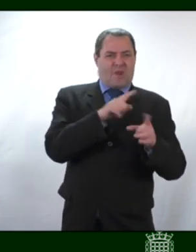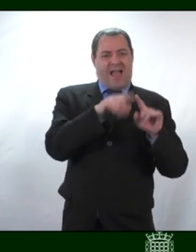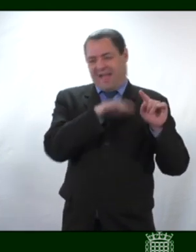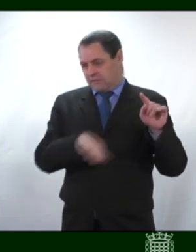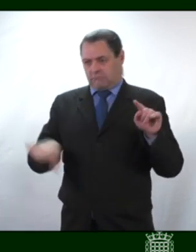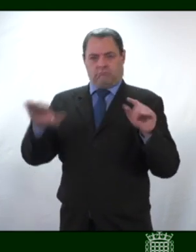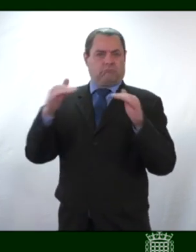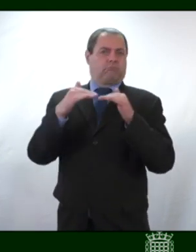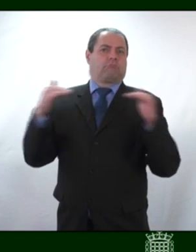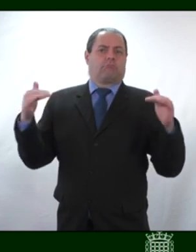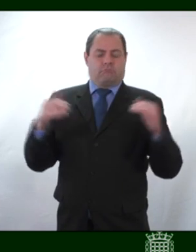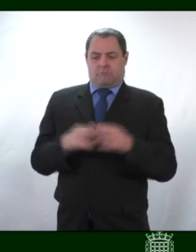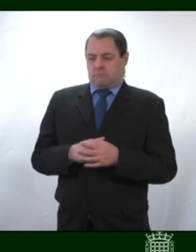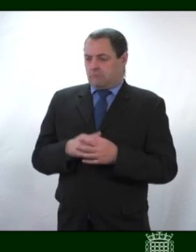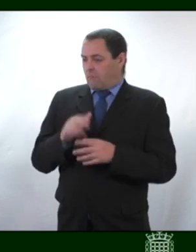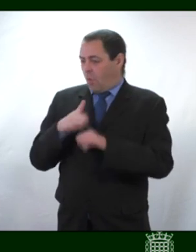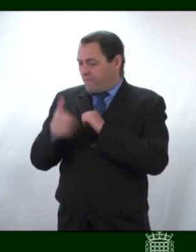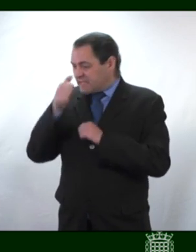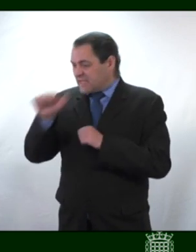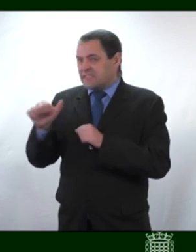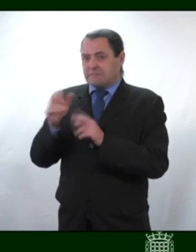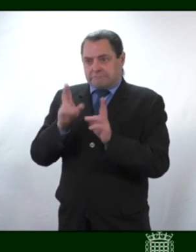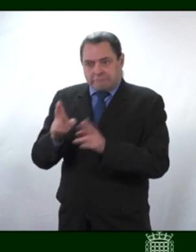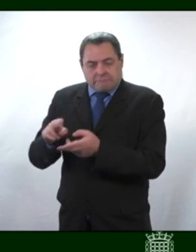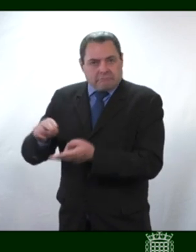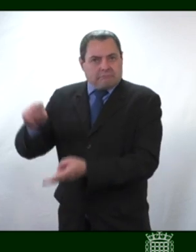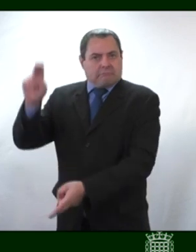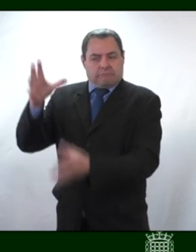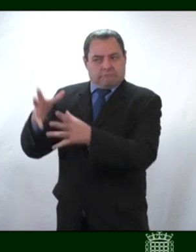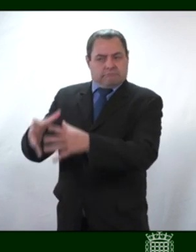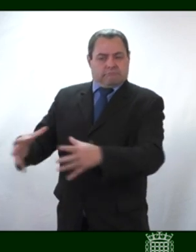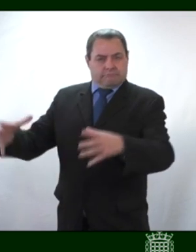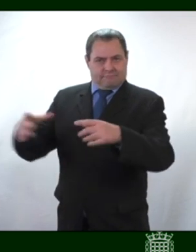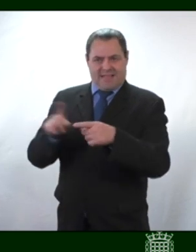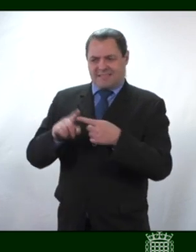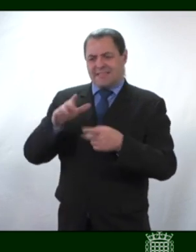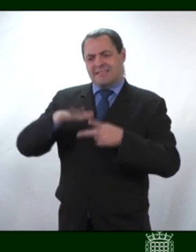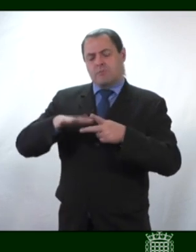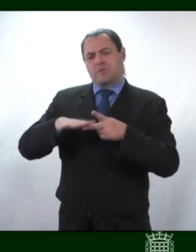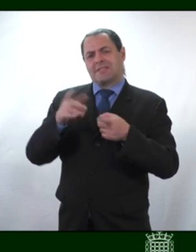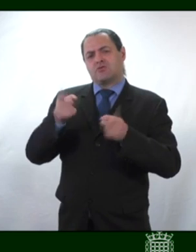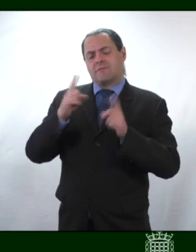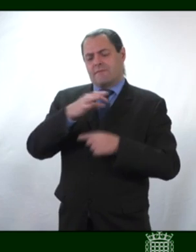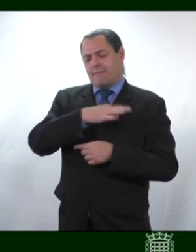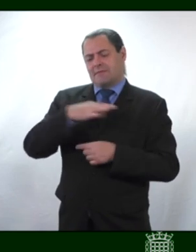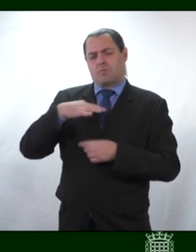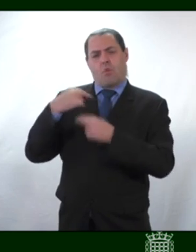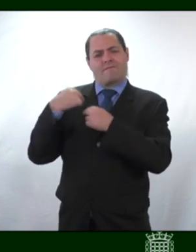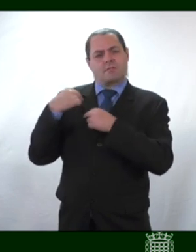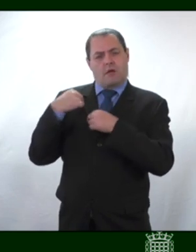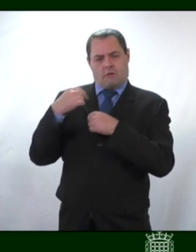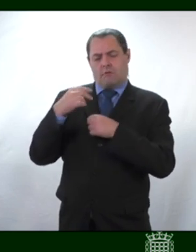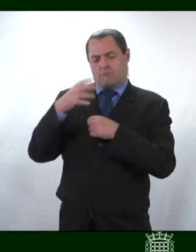60s continue to rise. And as Deputy Chief Medical Officer Jonathan Van Tam made clear earlier, it is